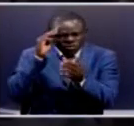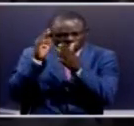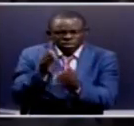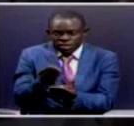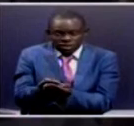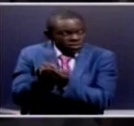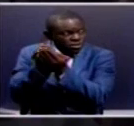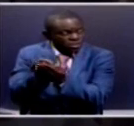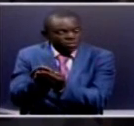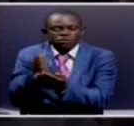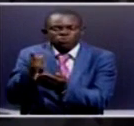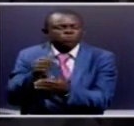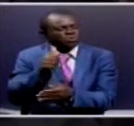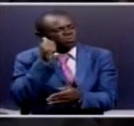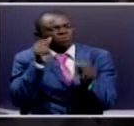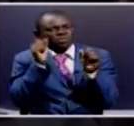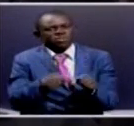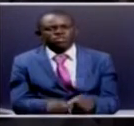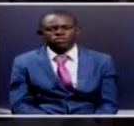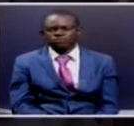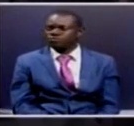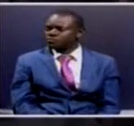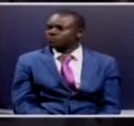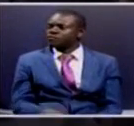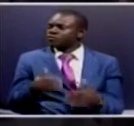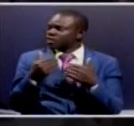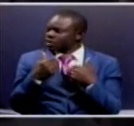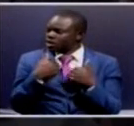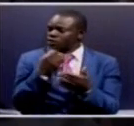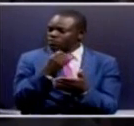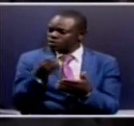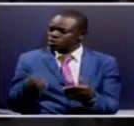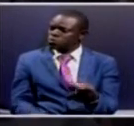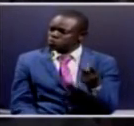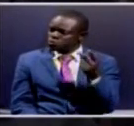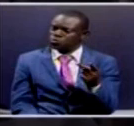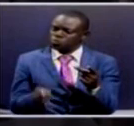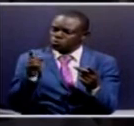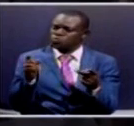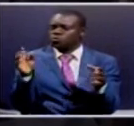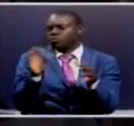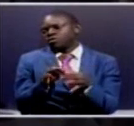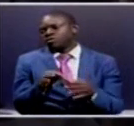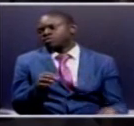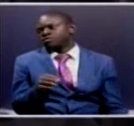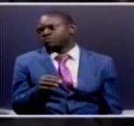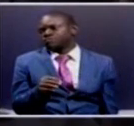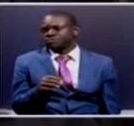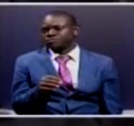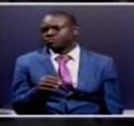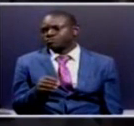you are connecting 2 issues that are not connected, because firstly, I've answered that in